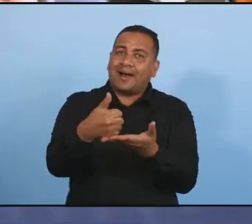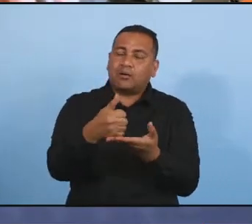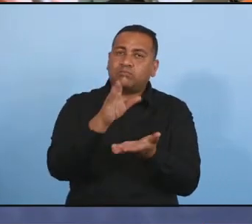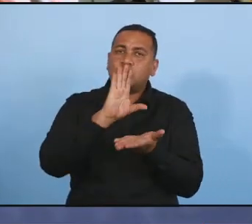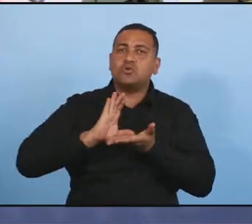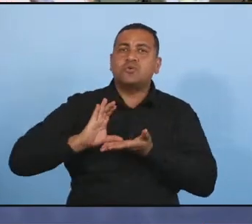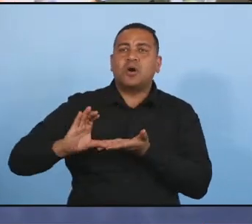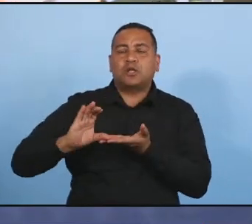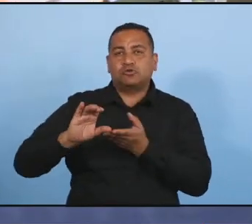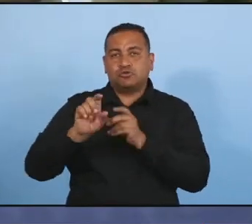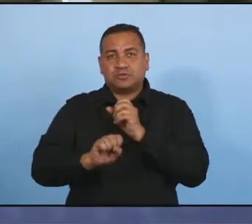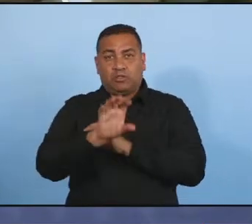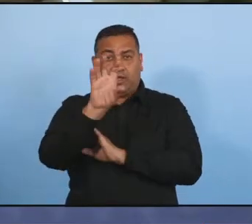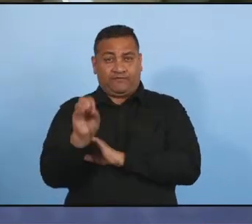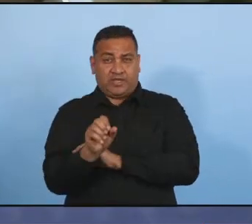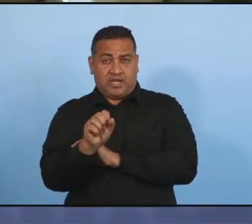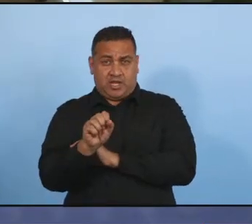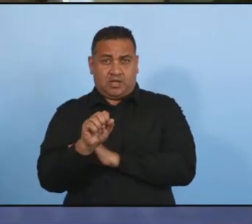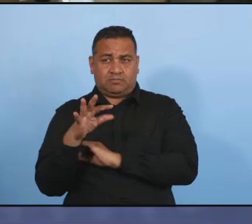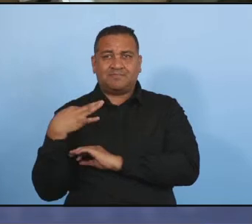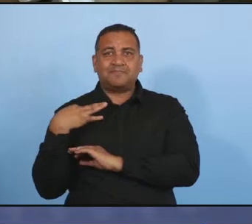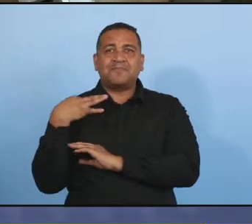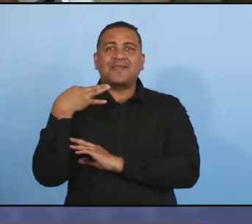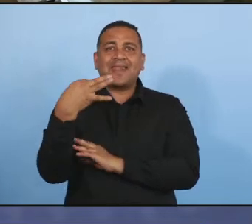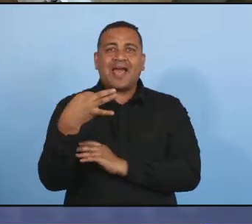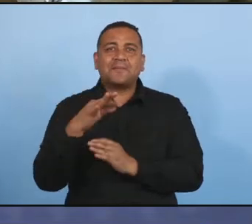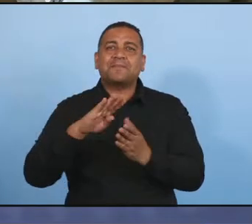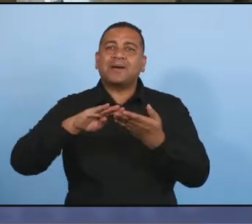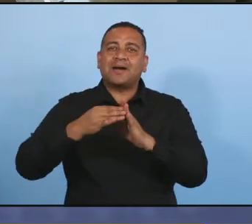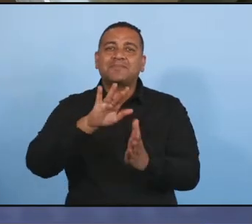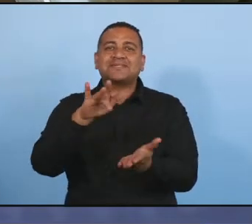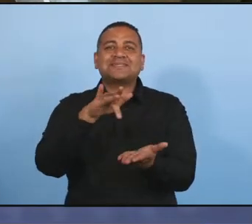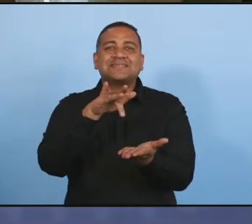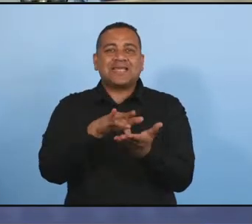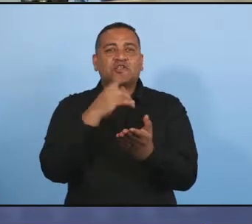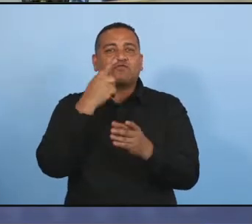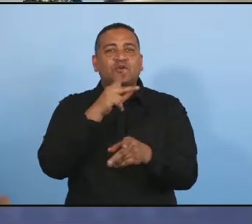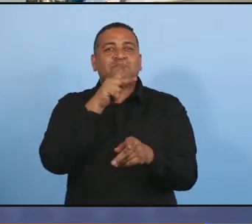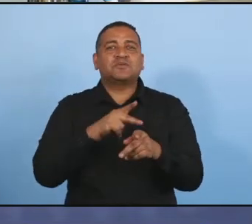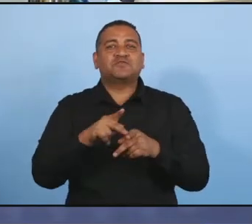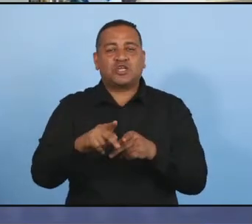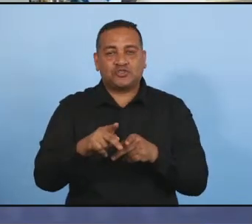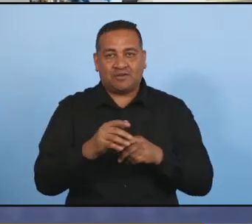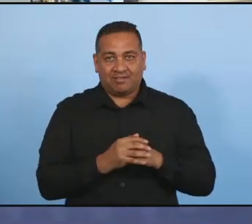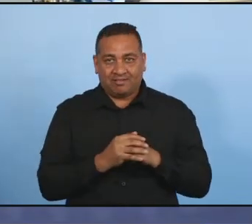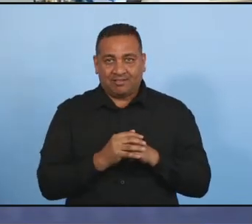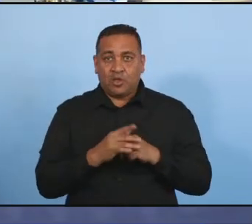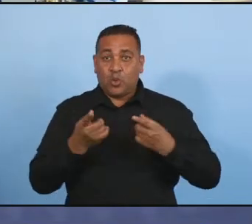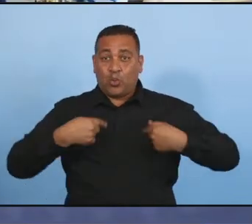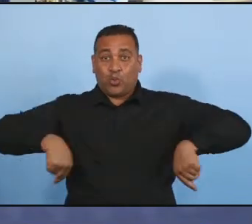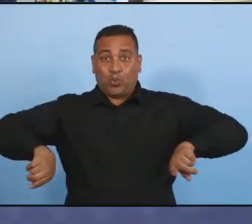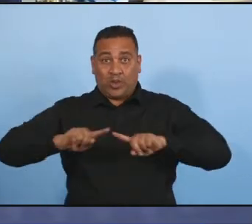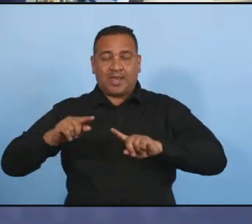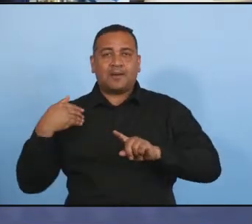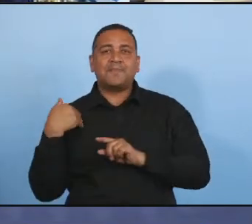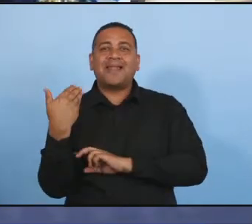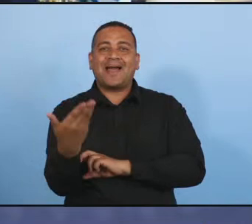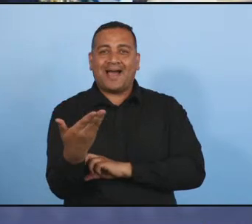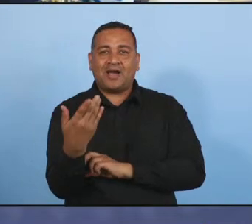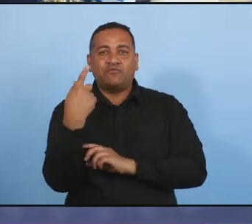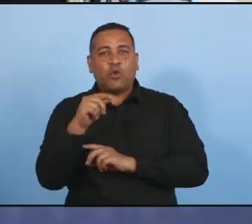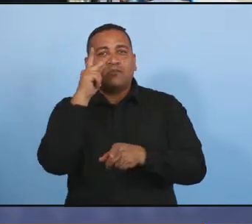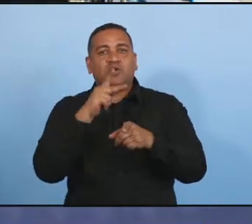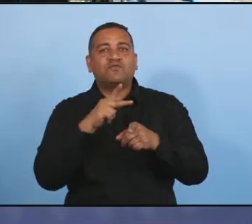apply to be centers of specialization. And we applied to be a fitting and turning center of specialization, and we were then awarded